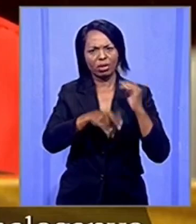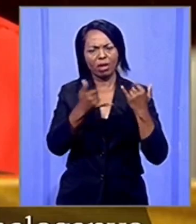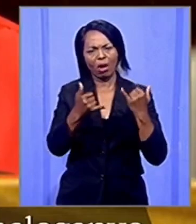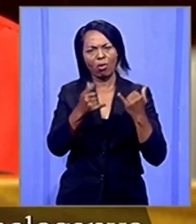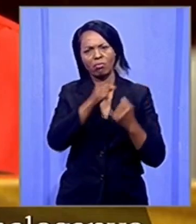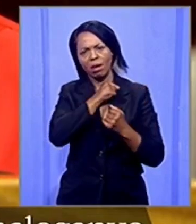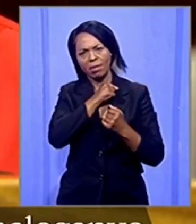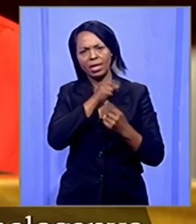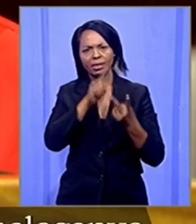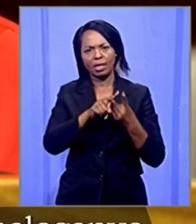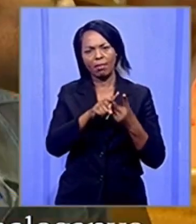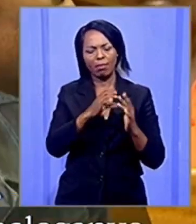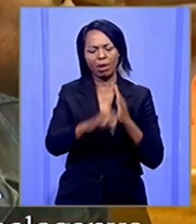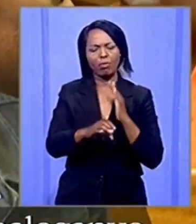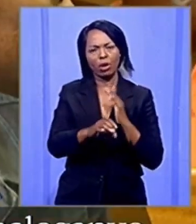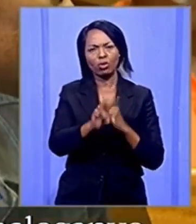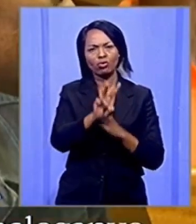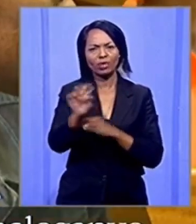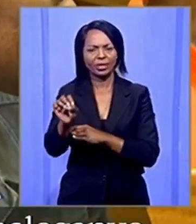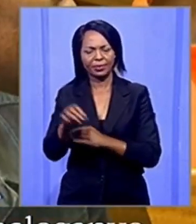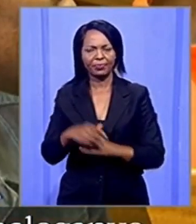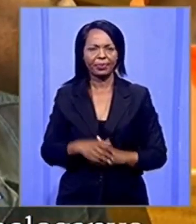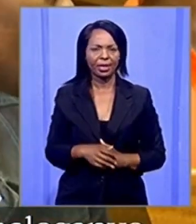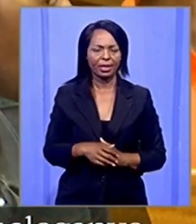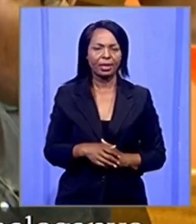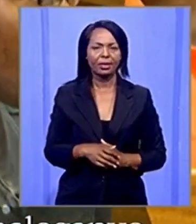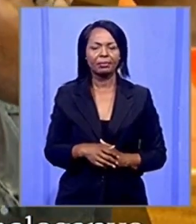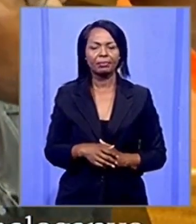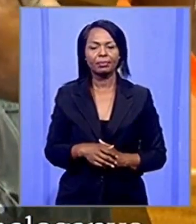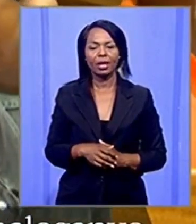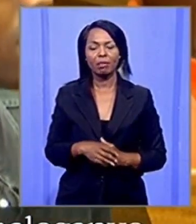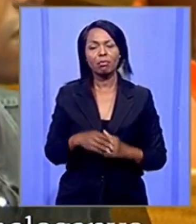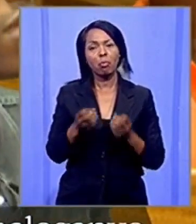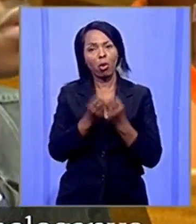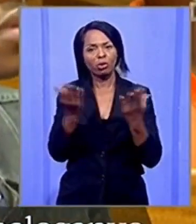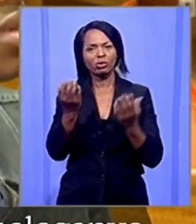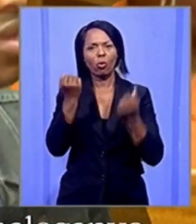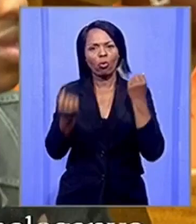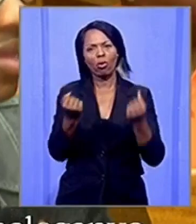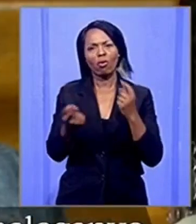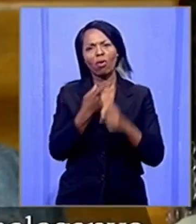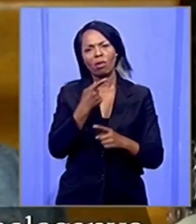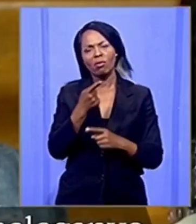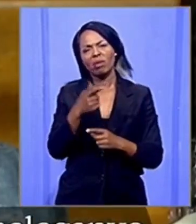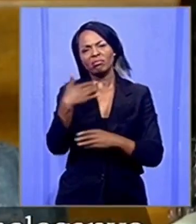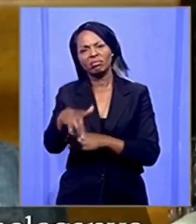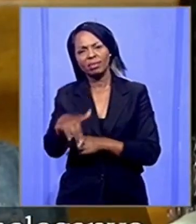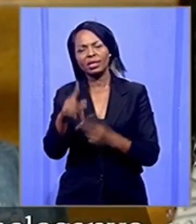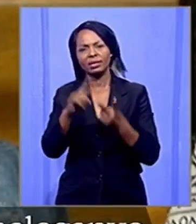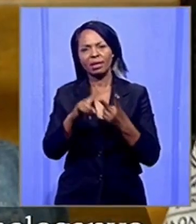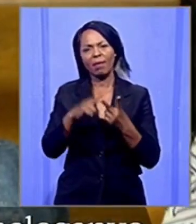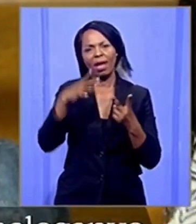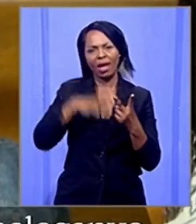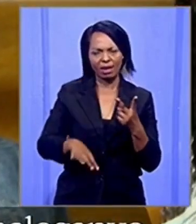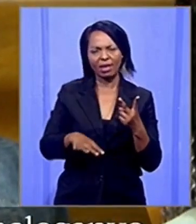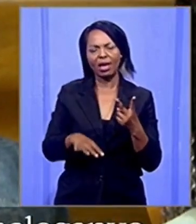on count 20. Kgotlatshekelo e ne e taditswe ke badira mmogo ba batswa setlhabelo le mekgatlho e ba emang